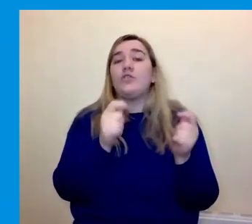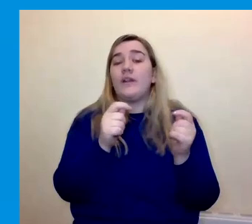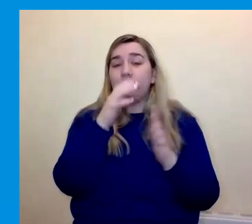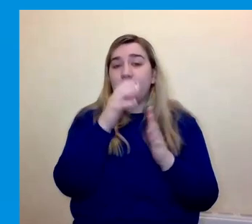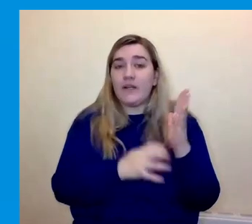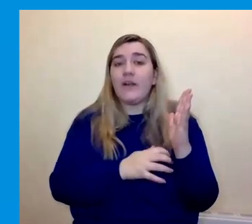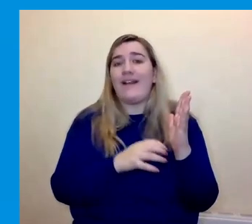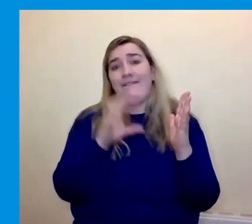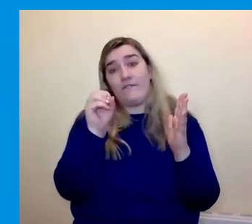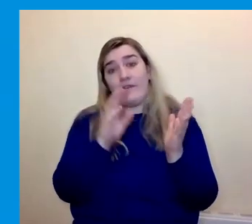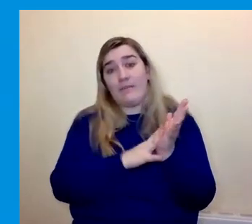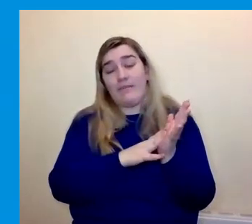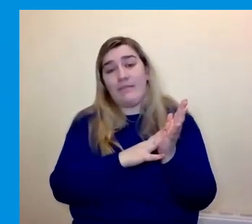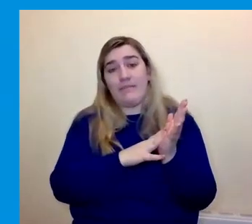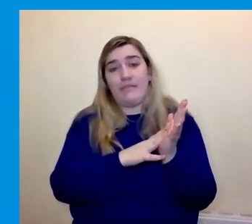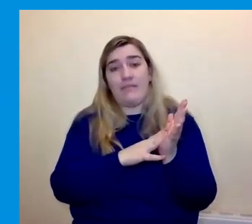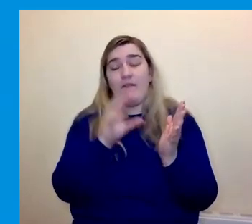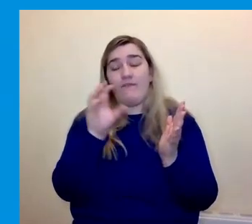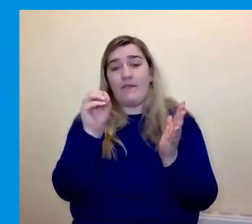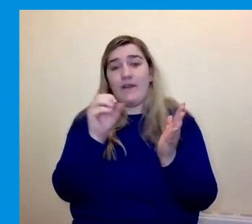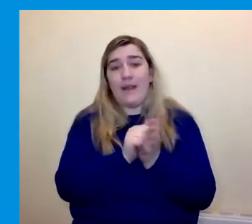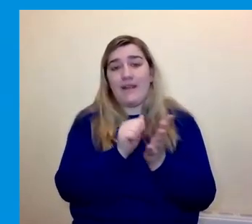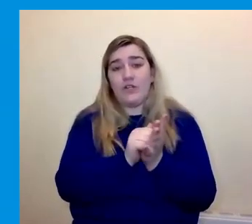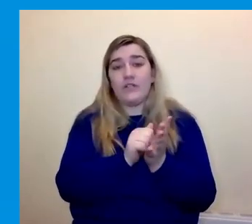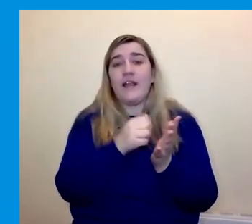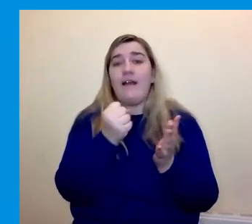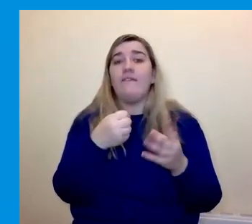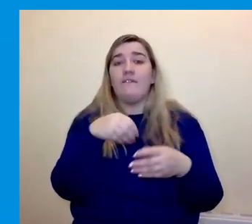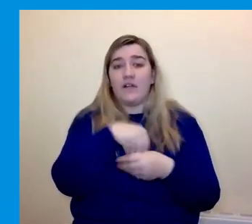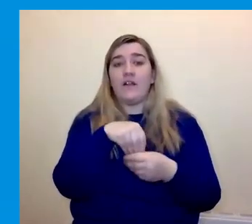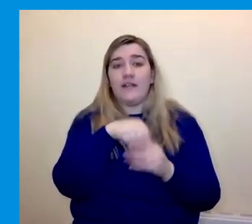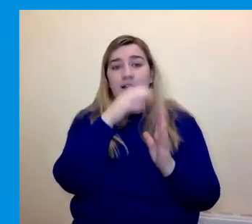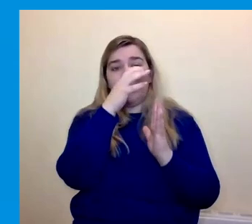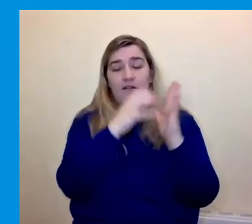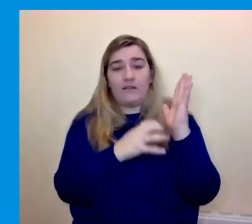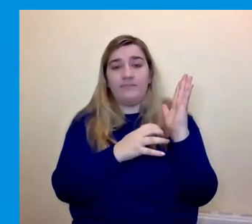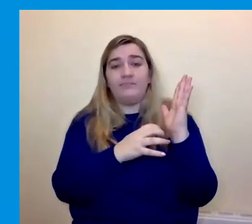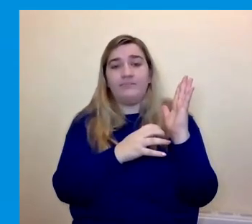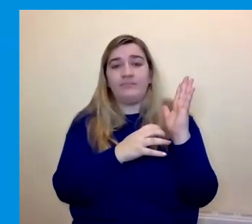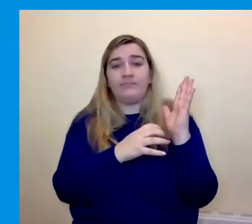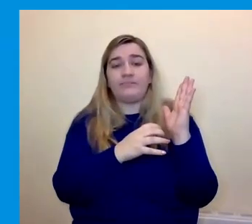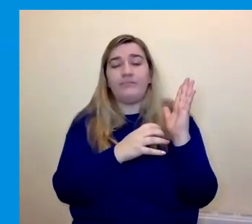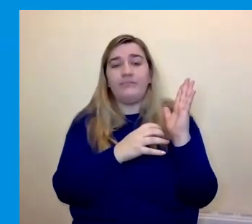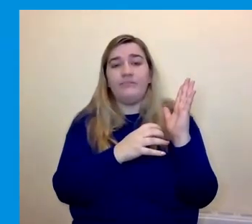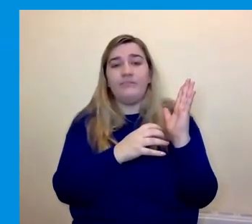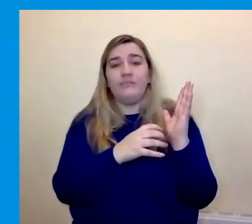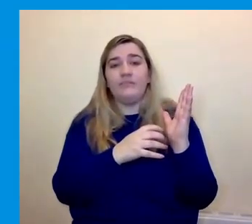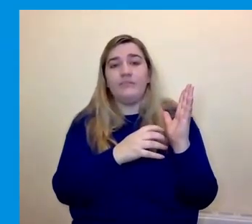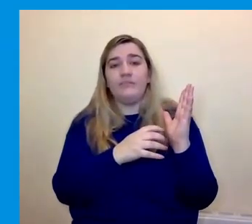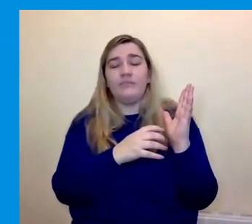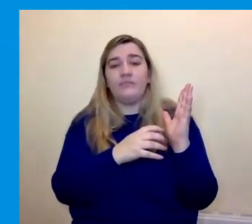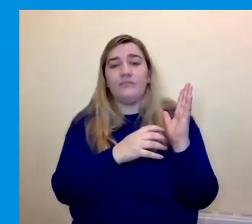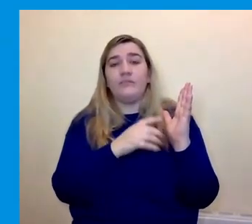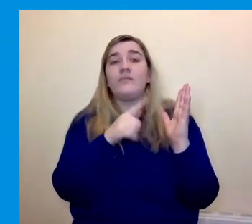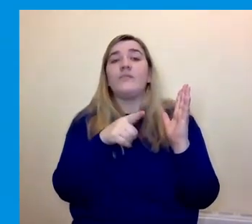of a manual, has contents, as you can see here, that include an